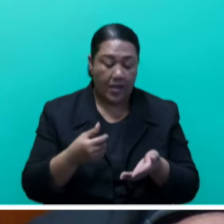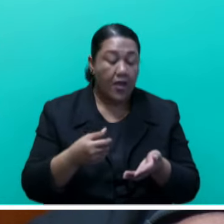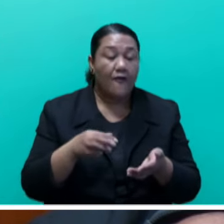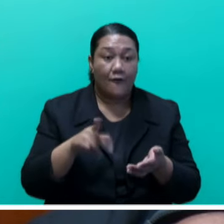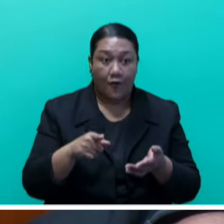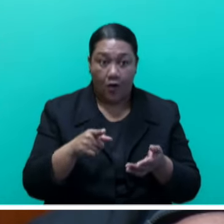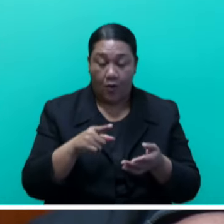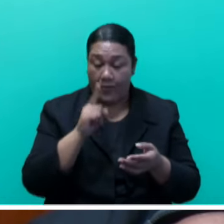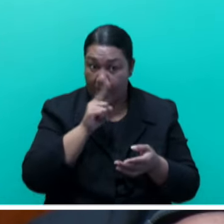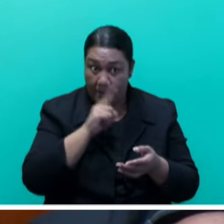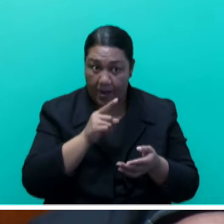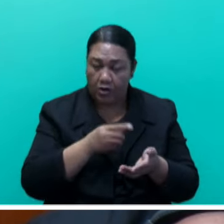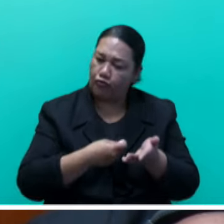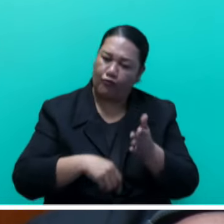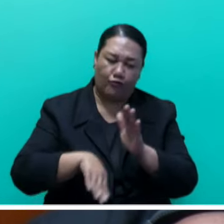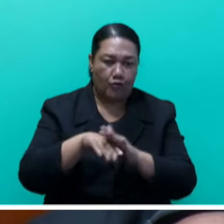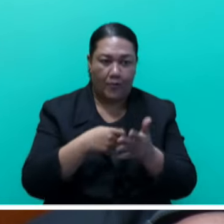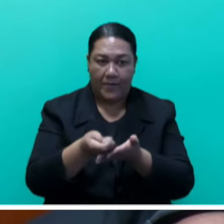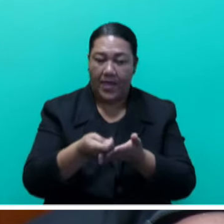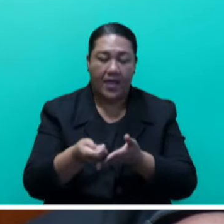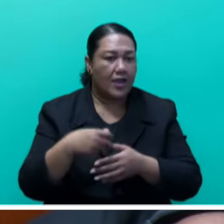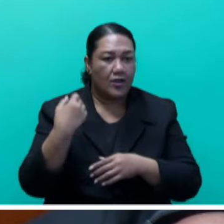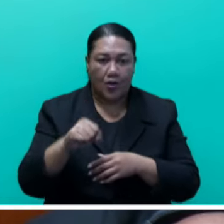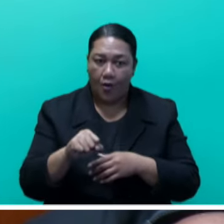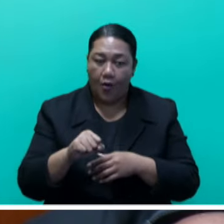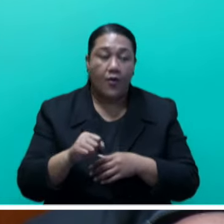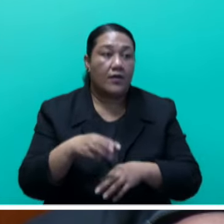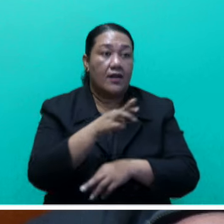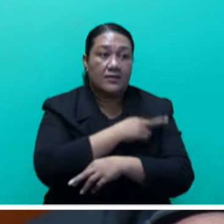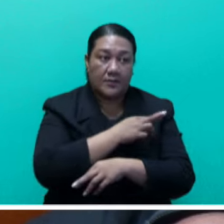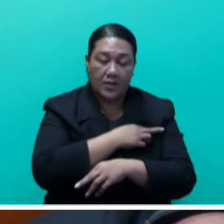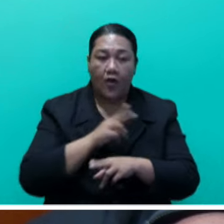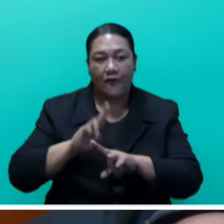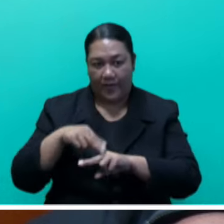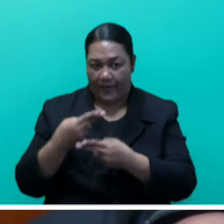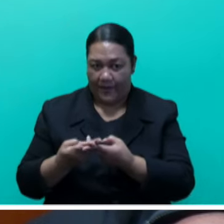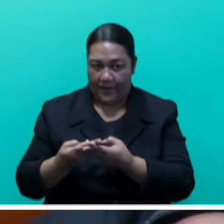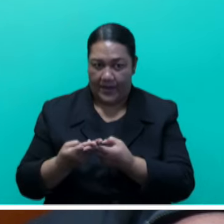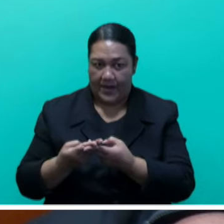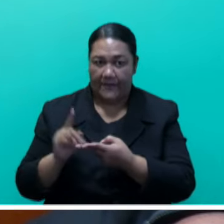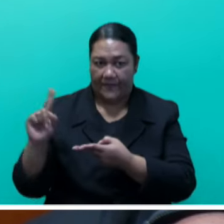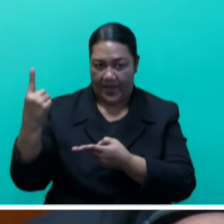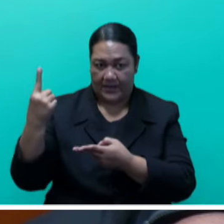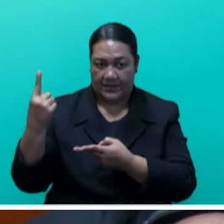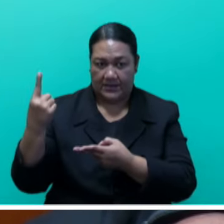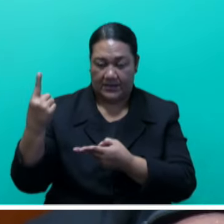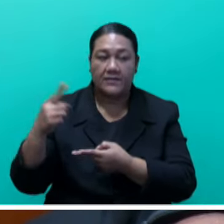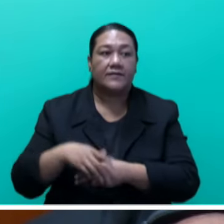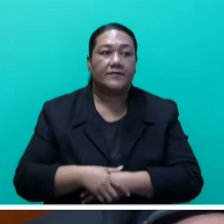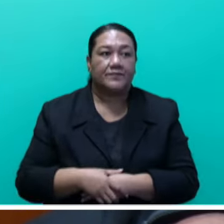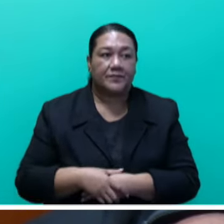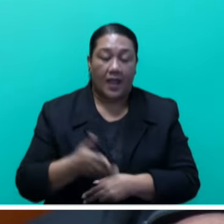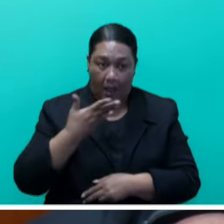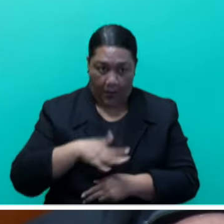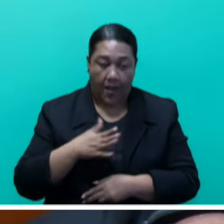Speaker. It is first and foremost the responsibility of the family. I want to say this in Ita, okay,